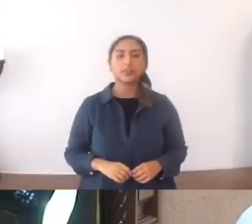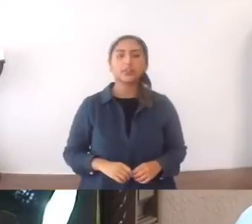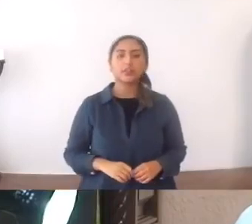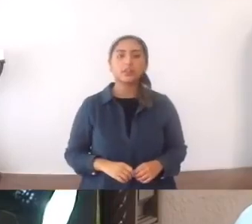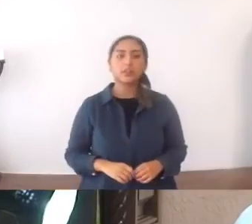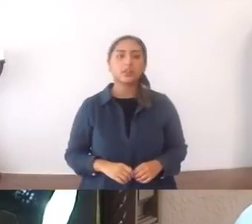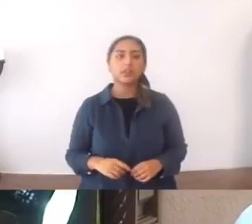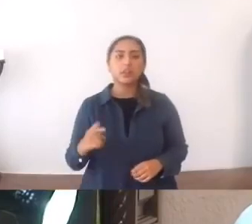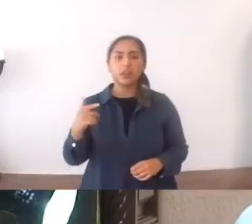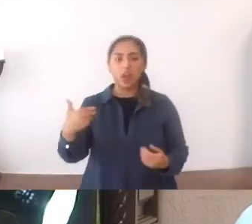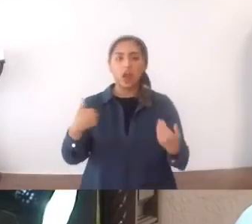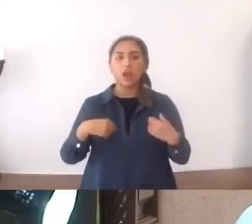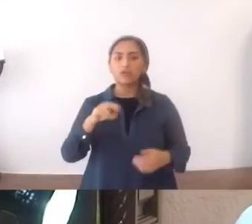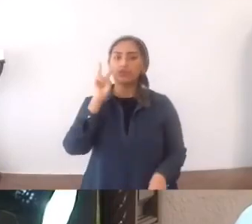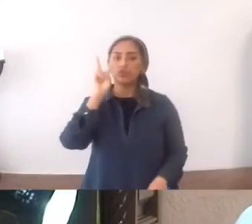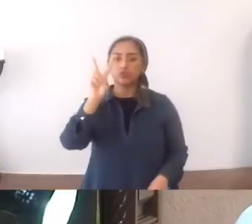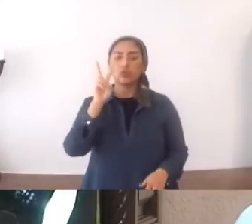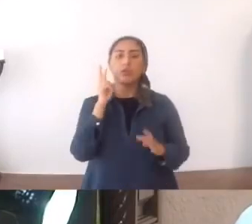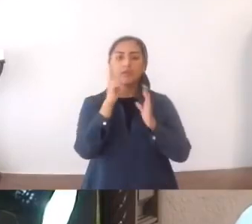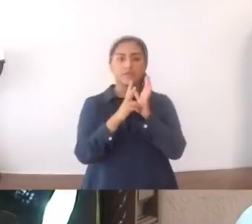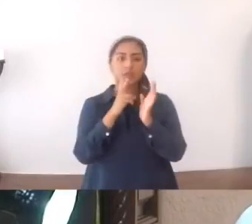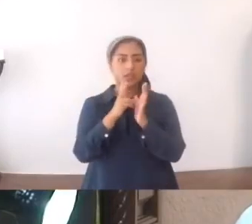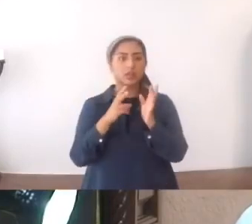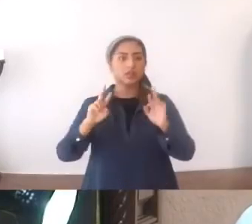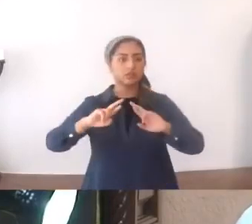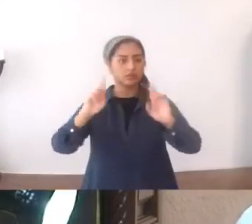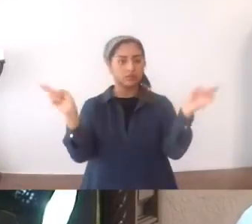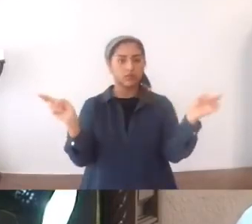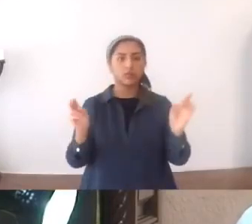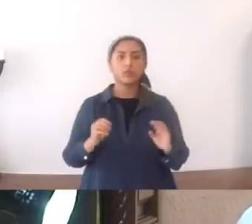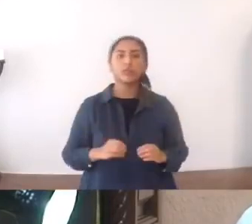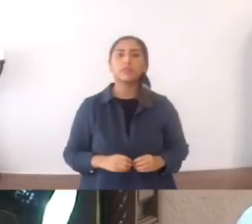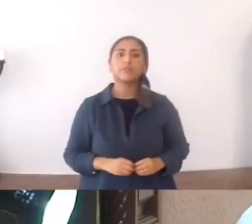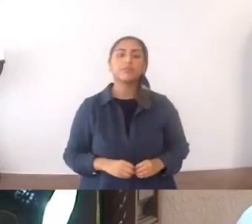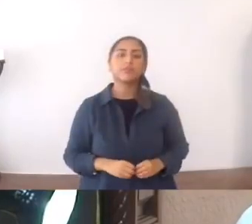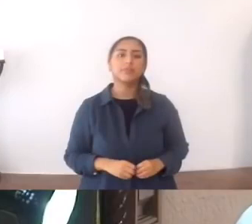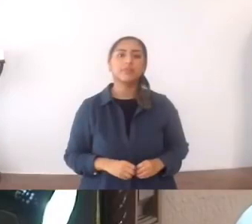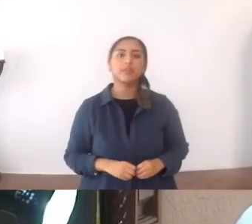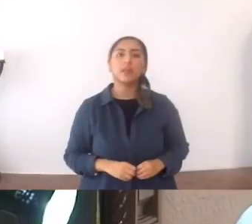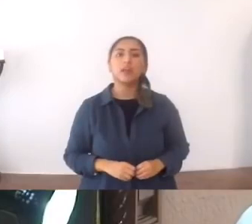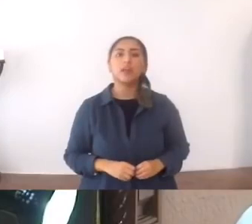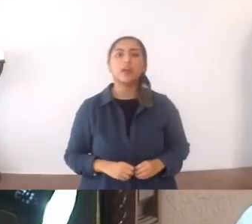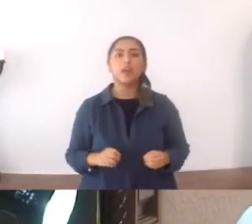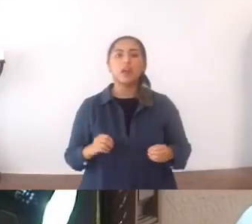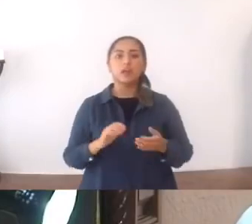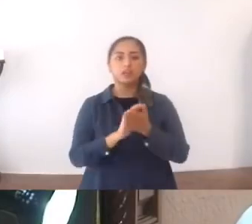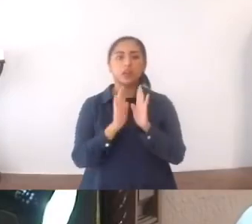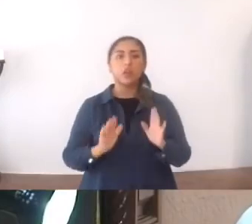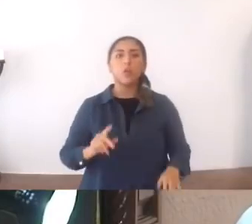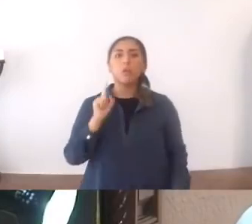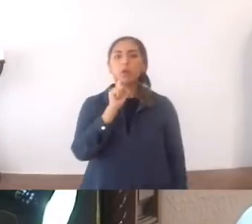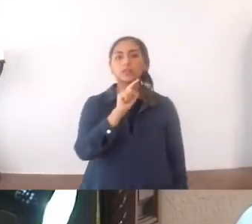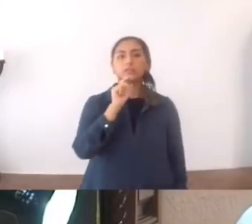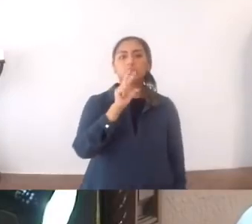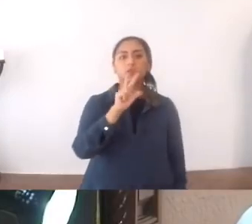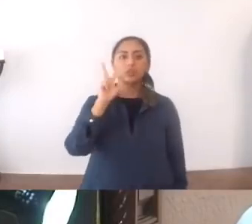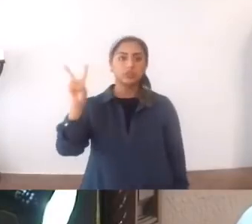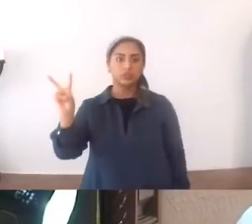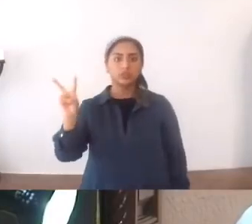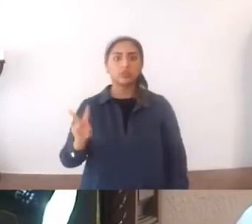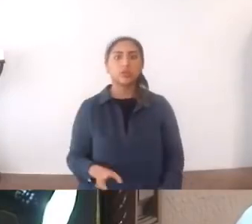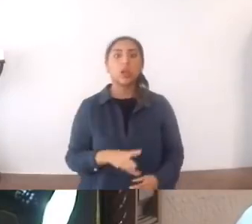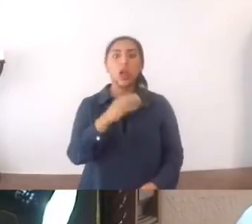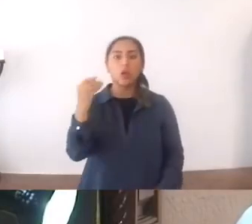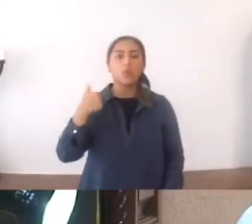have noted as Antichrist. del cual ya hay 2 videos en este mismo canal, By the one, there are already 2 videos in this same Shalom channel, 132, Shalom